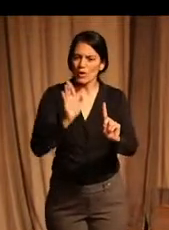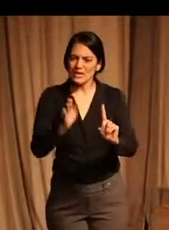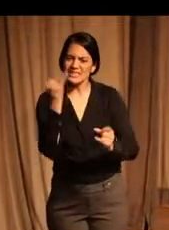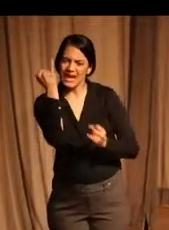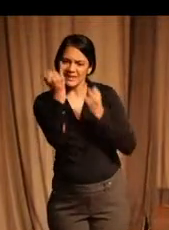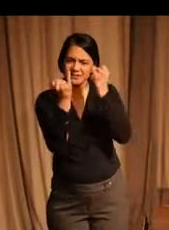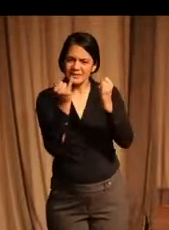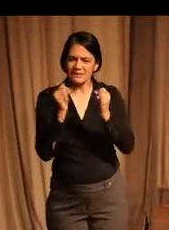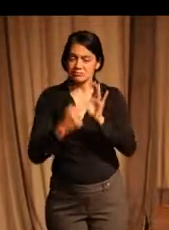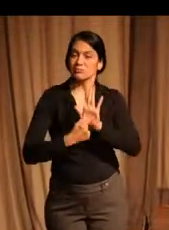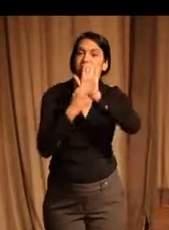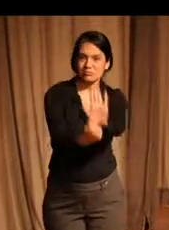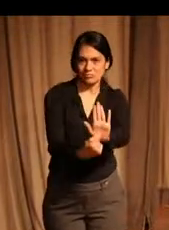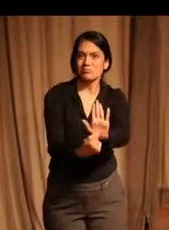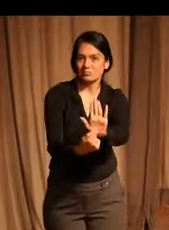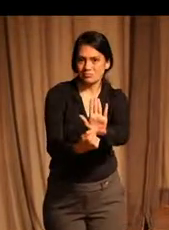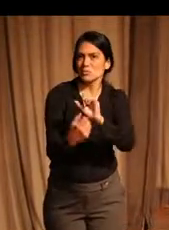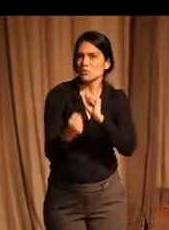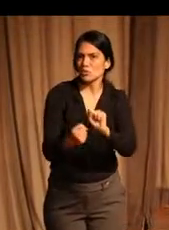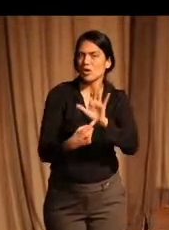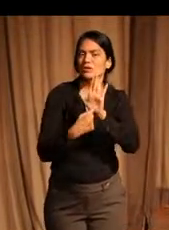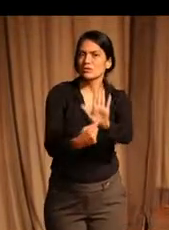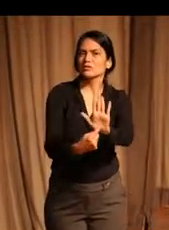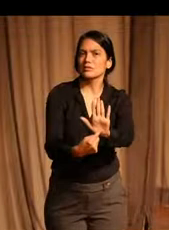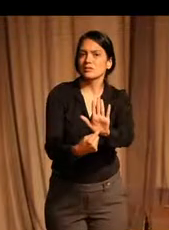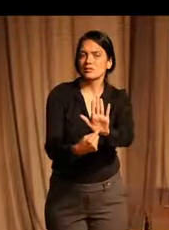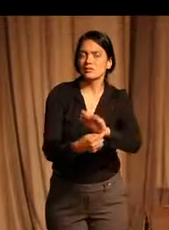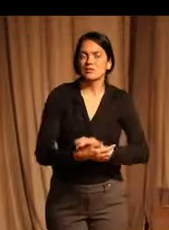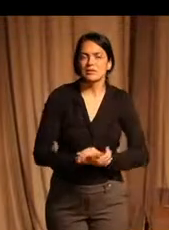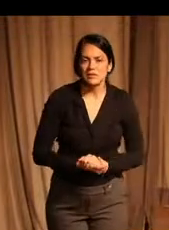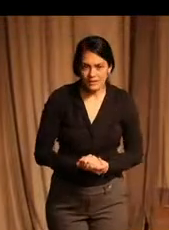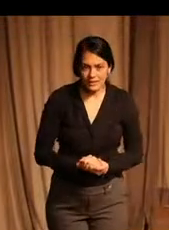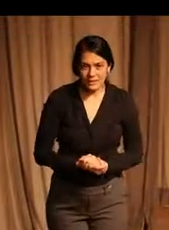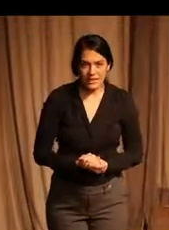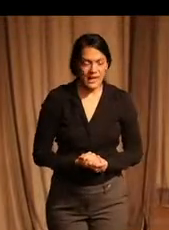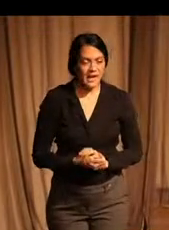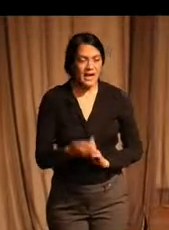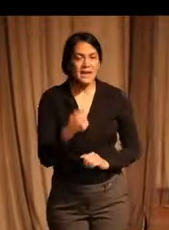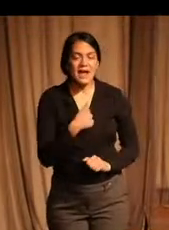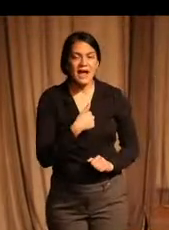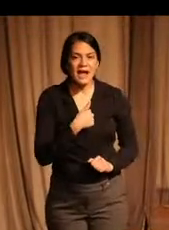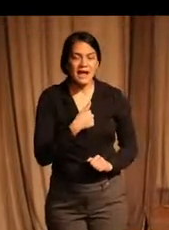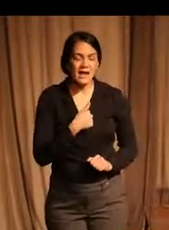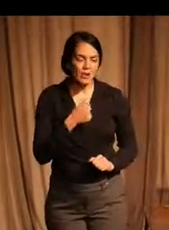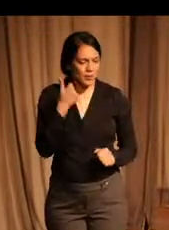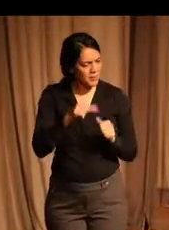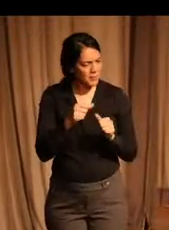having just seen it. I guess I watched it last night or a couple of days ago, and then I revisited it.